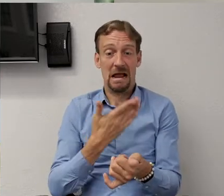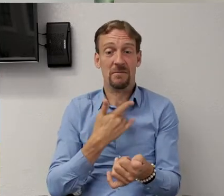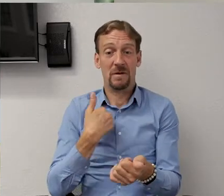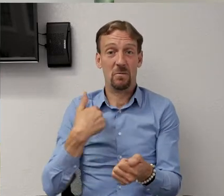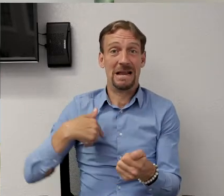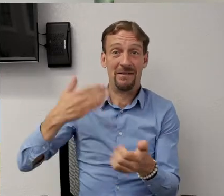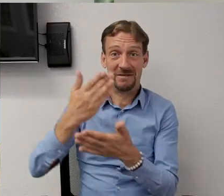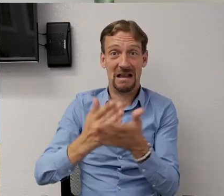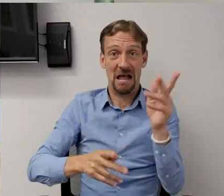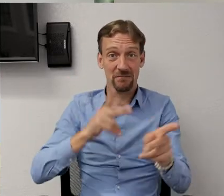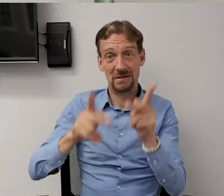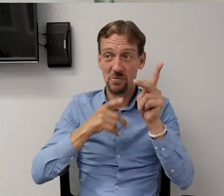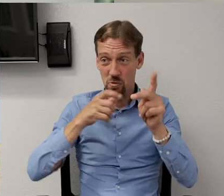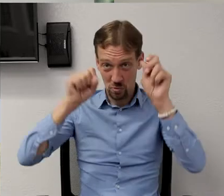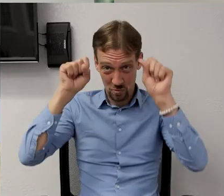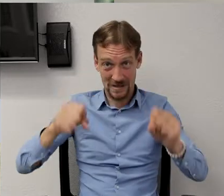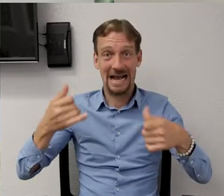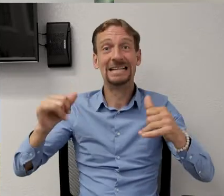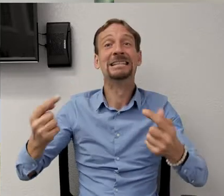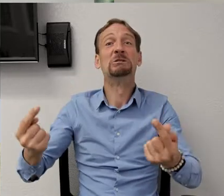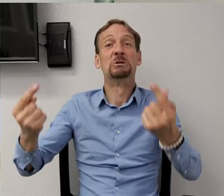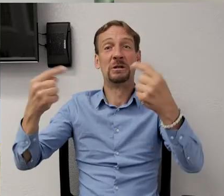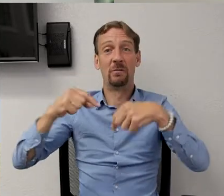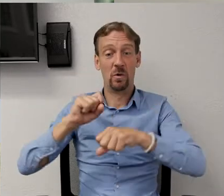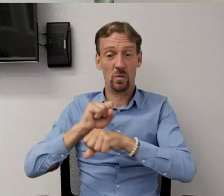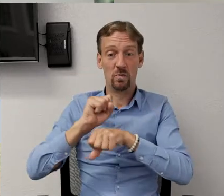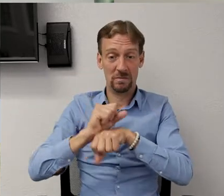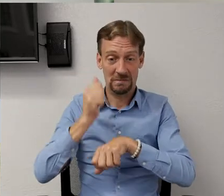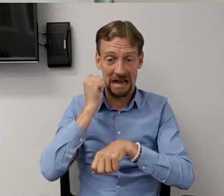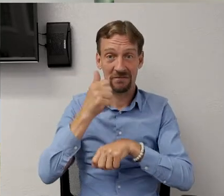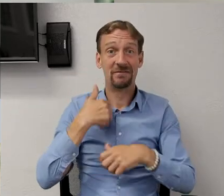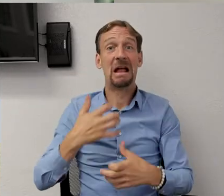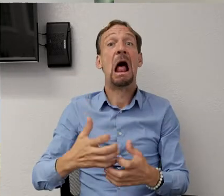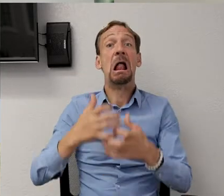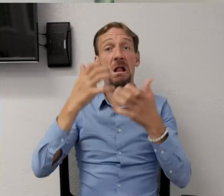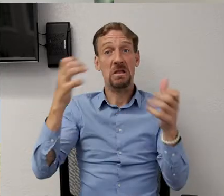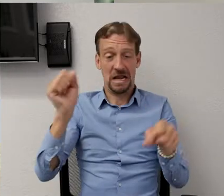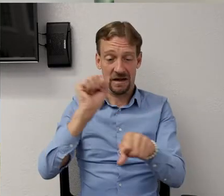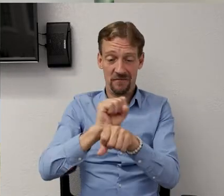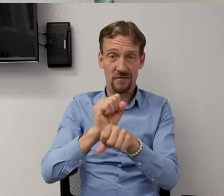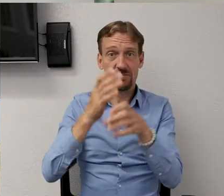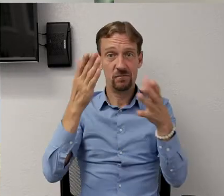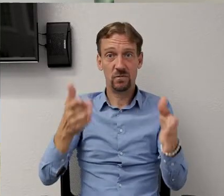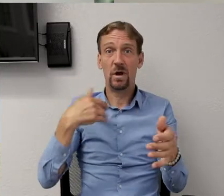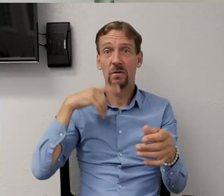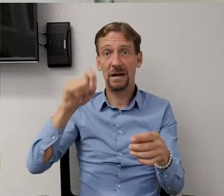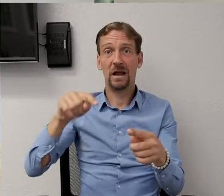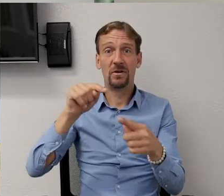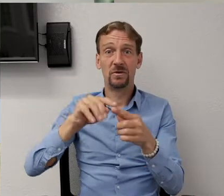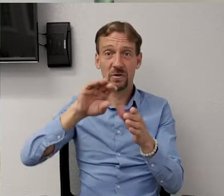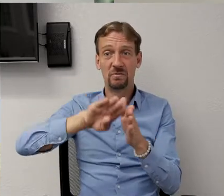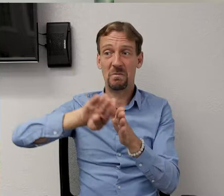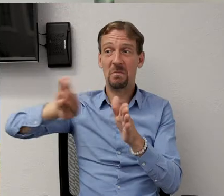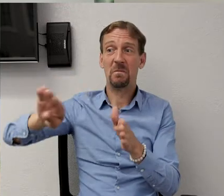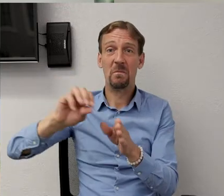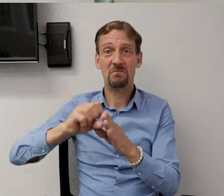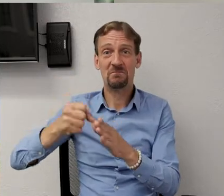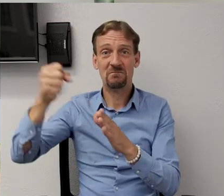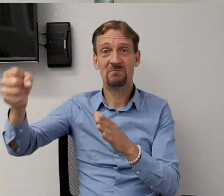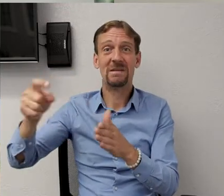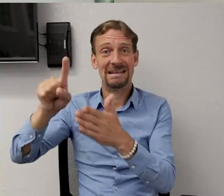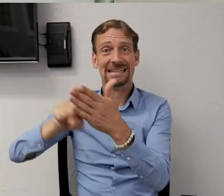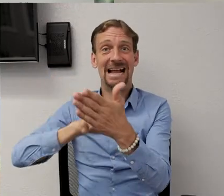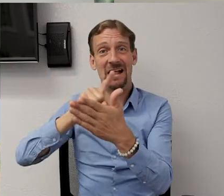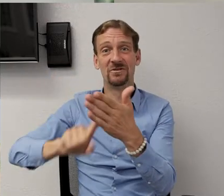still able to come to work every day. We have a lot of employees that we've had to dock, which means basically cancel